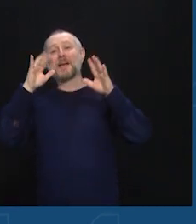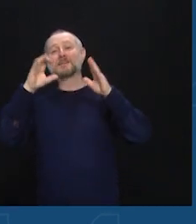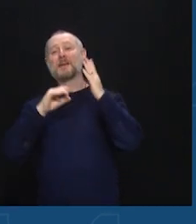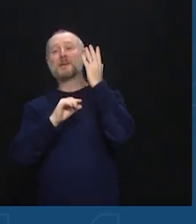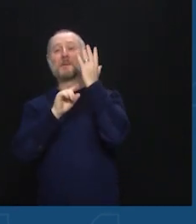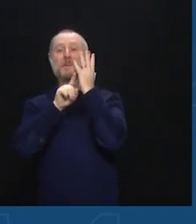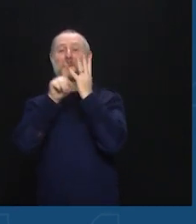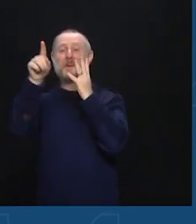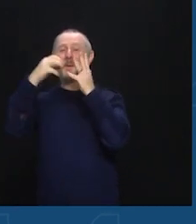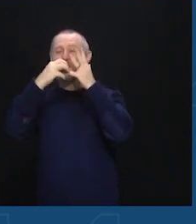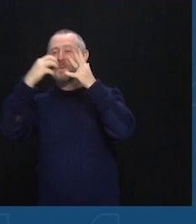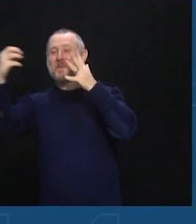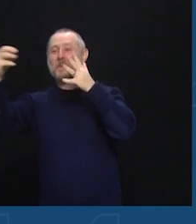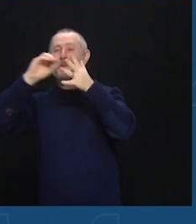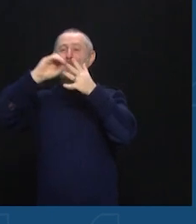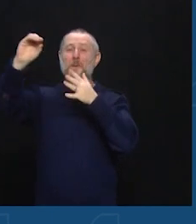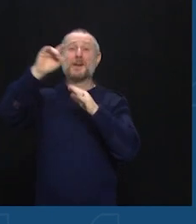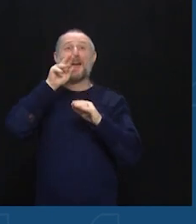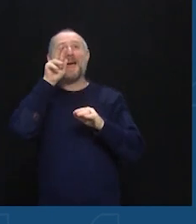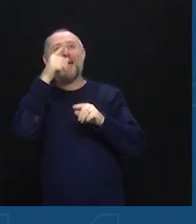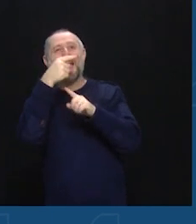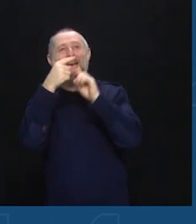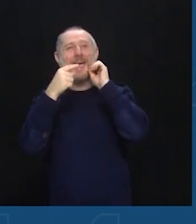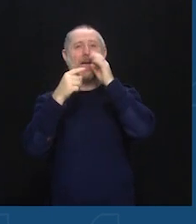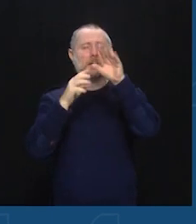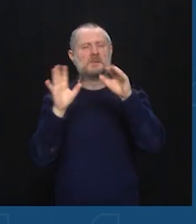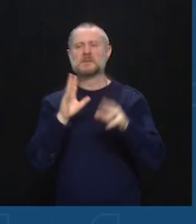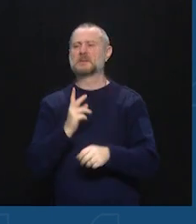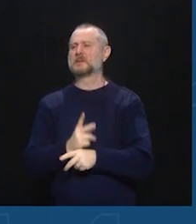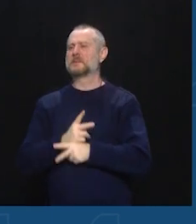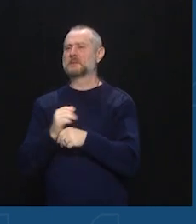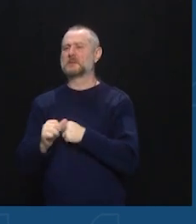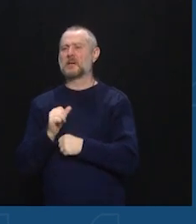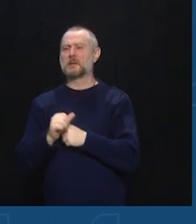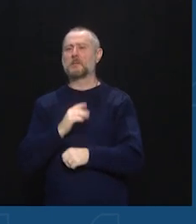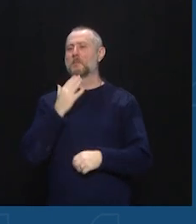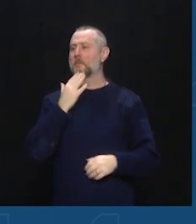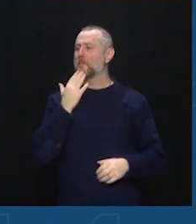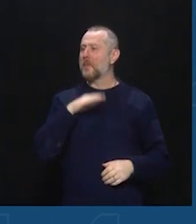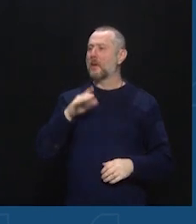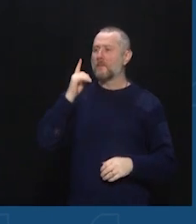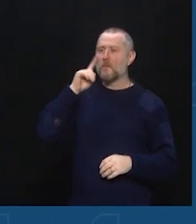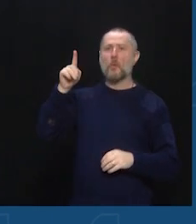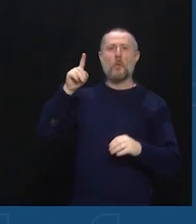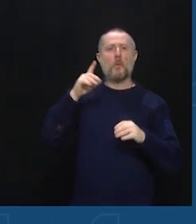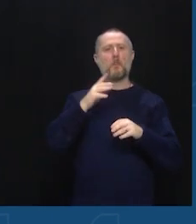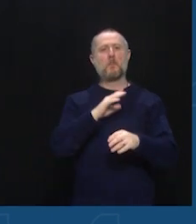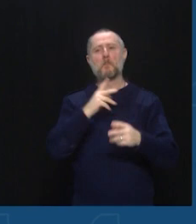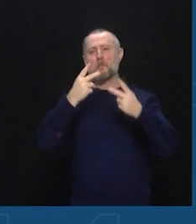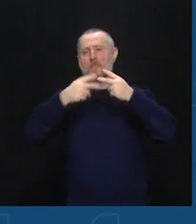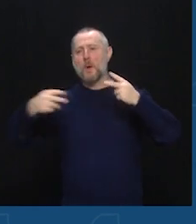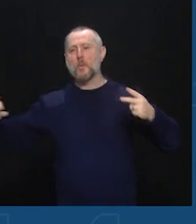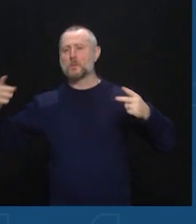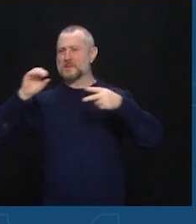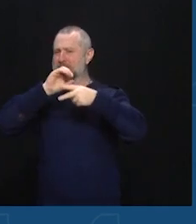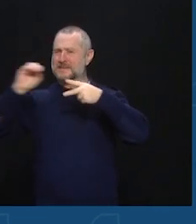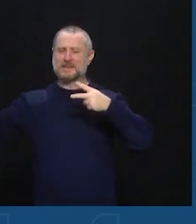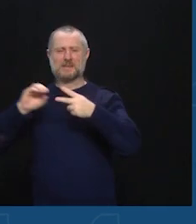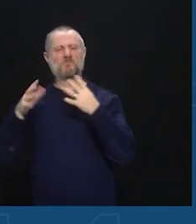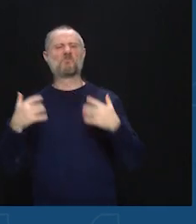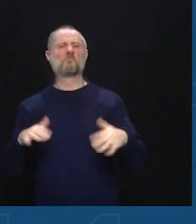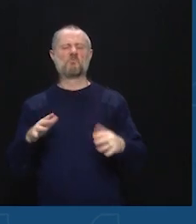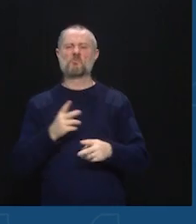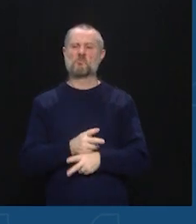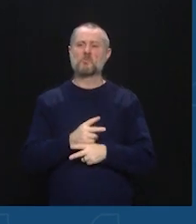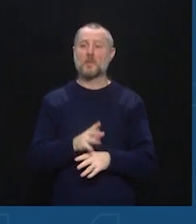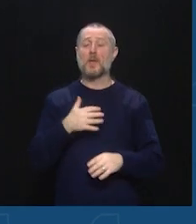to our power system and obviously to the roads. And with that, I'm going to turn it back over to the governor. Actually, I'm going to ask the county executive,